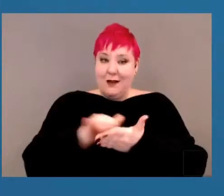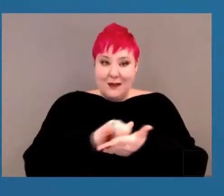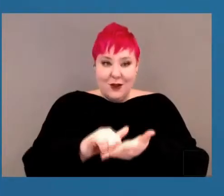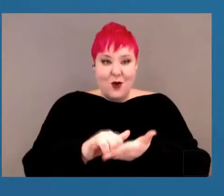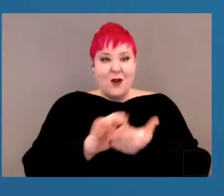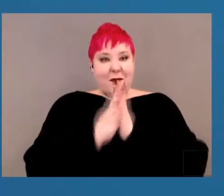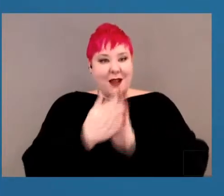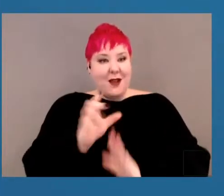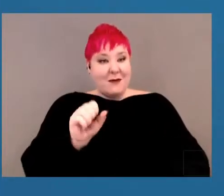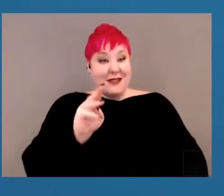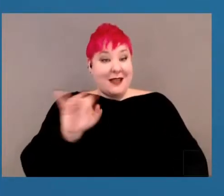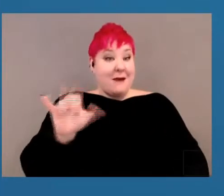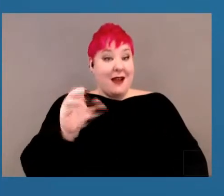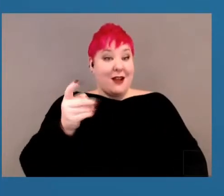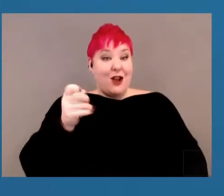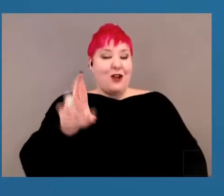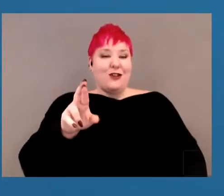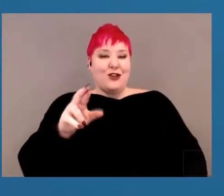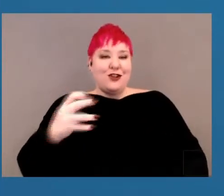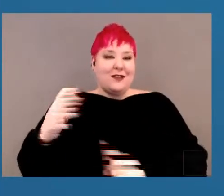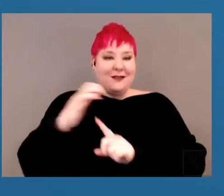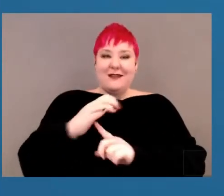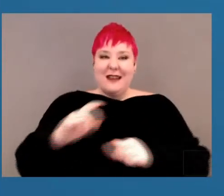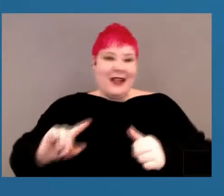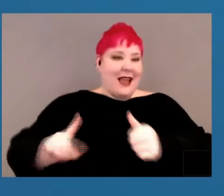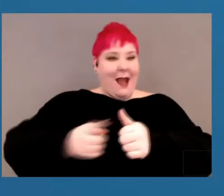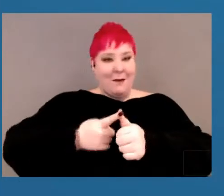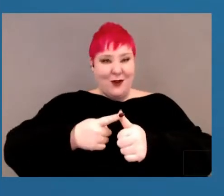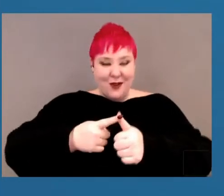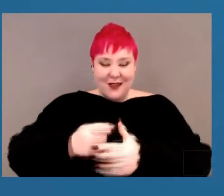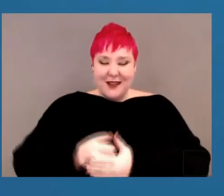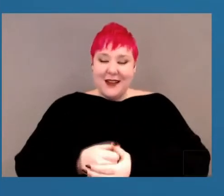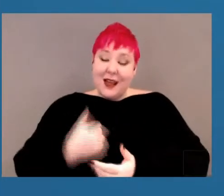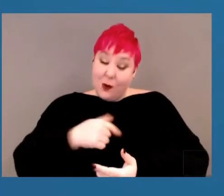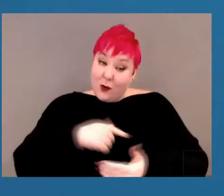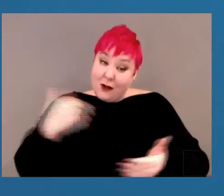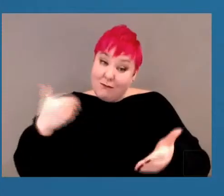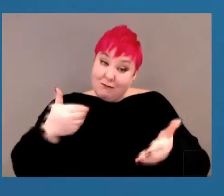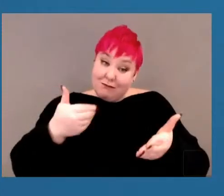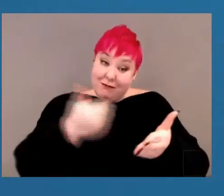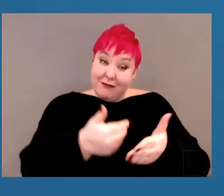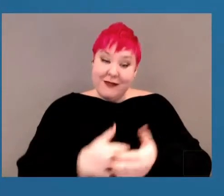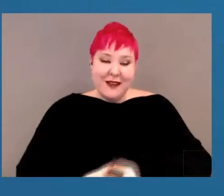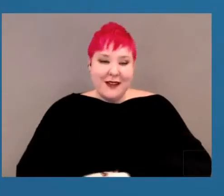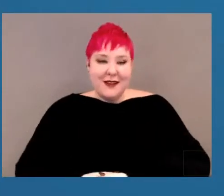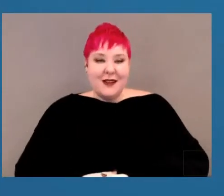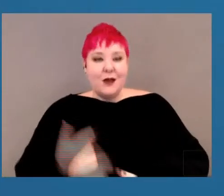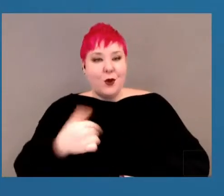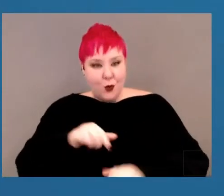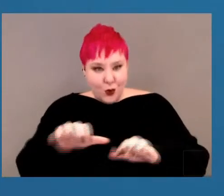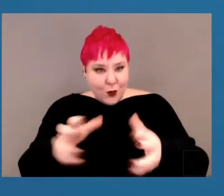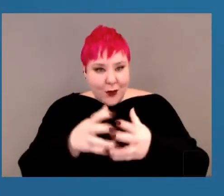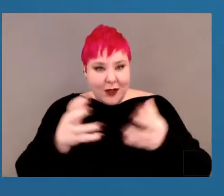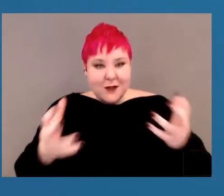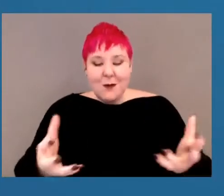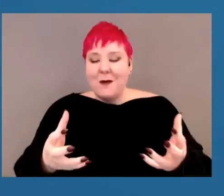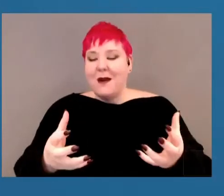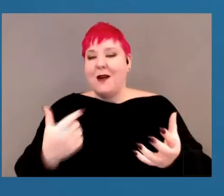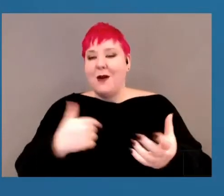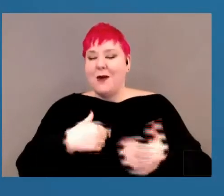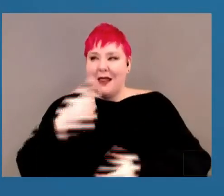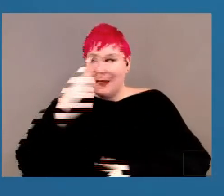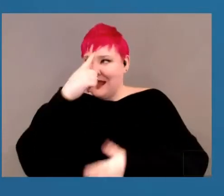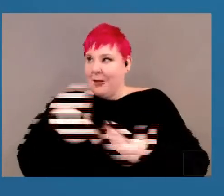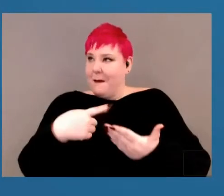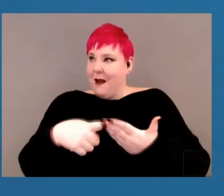semiconductor capital of the world, and we're on our way there. So up and down the corridor, we're doing much more. We, think about what we accomplished when it